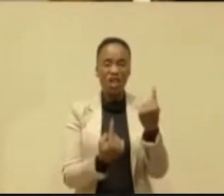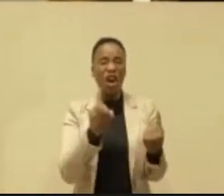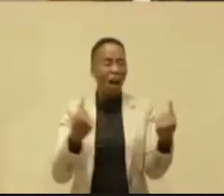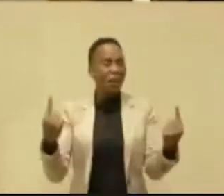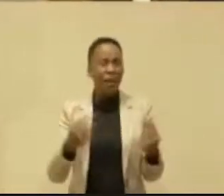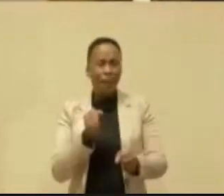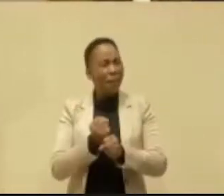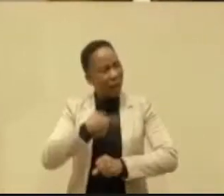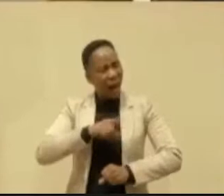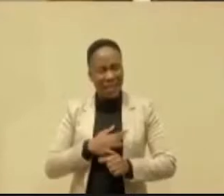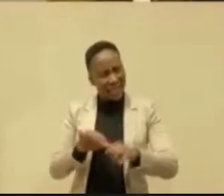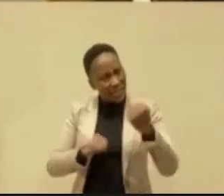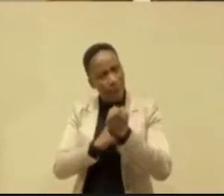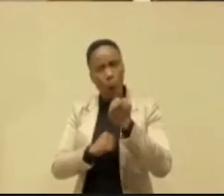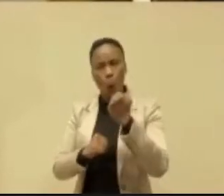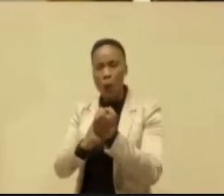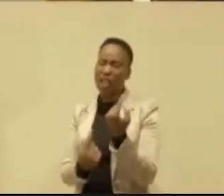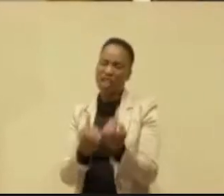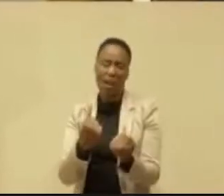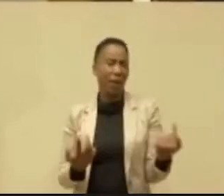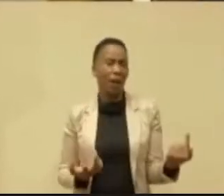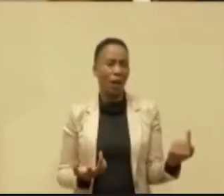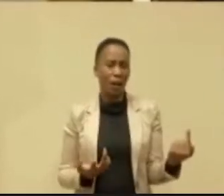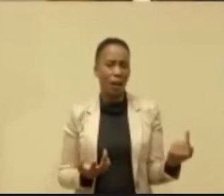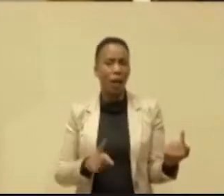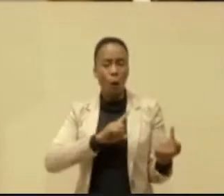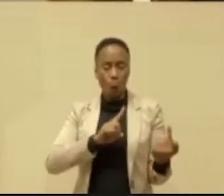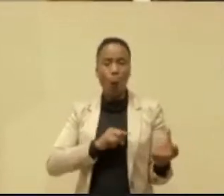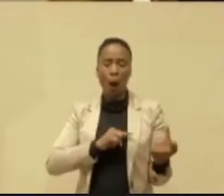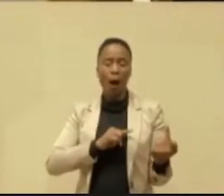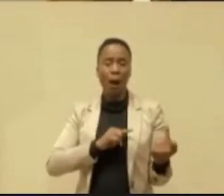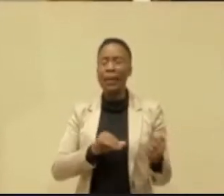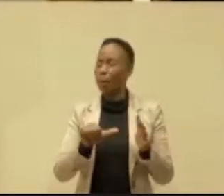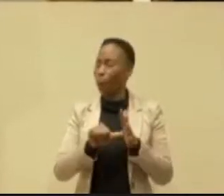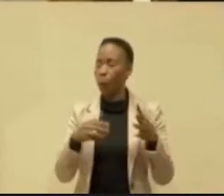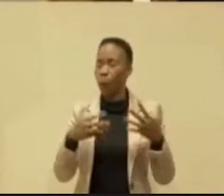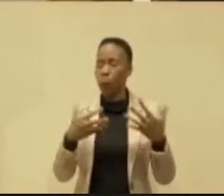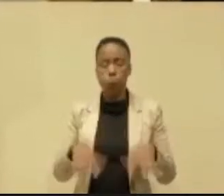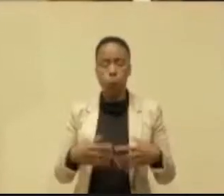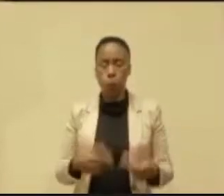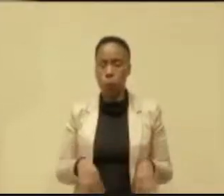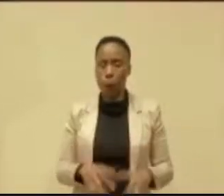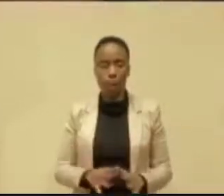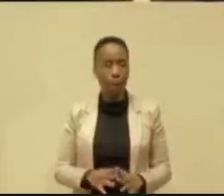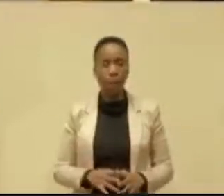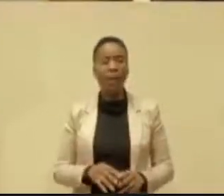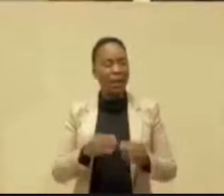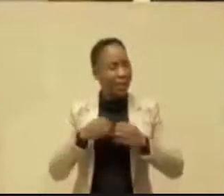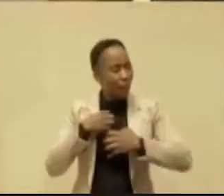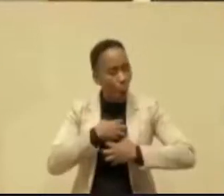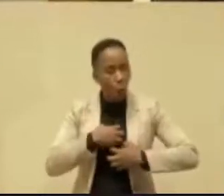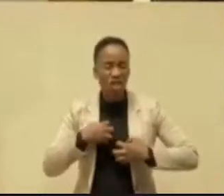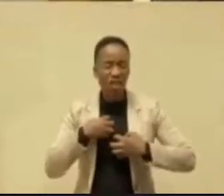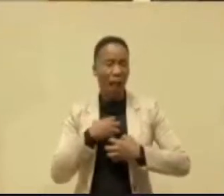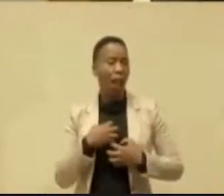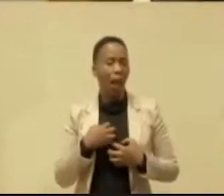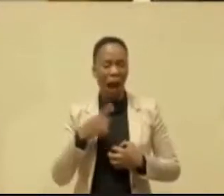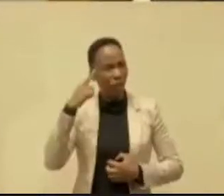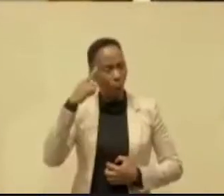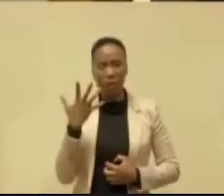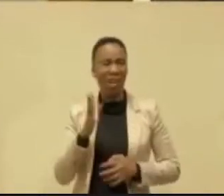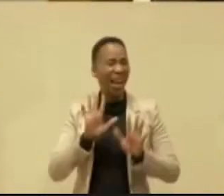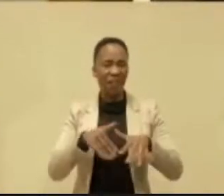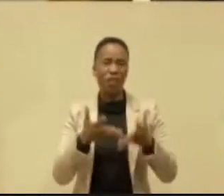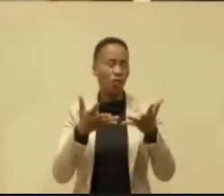supportive of one another because it's very important it's just i mean it's very emotional so i just thought you cannot just let it